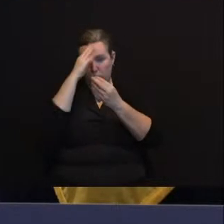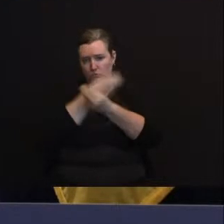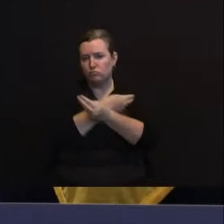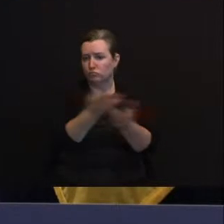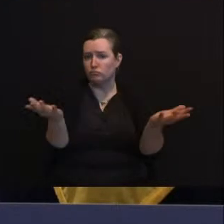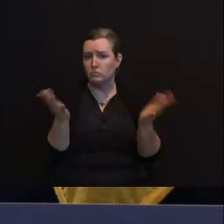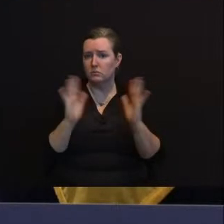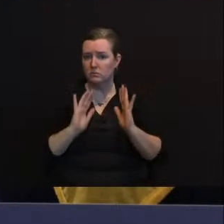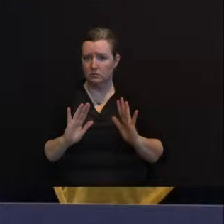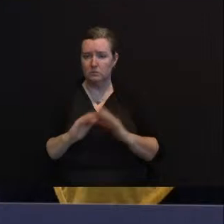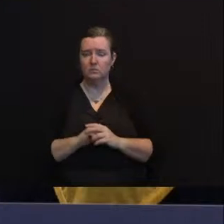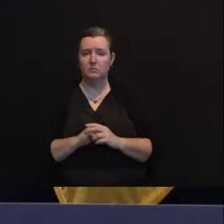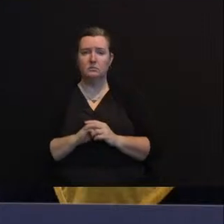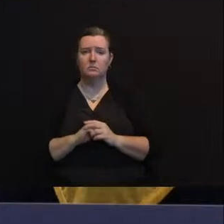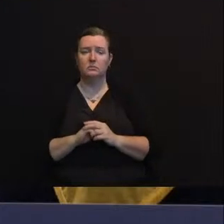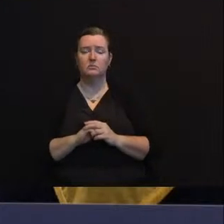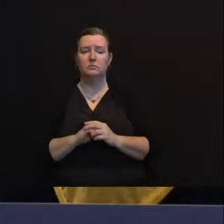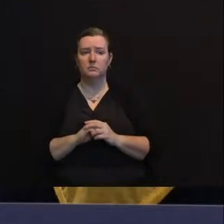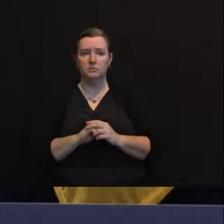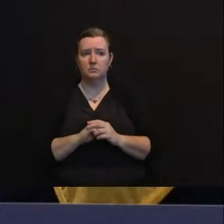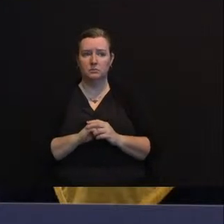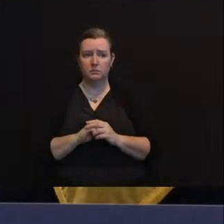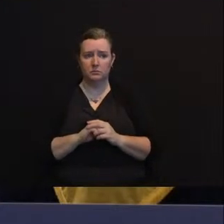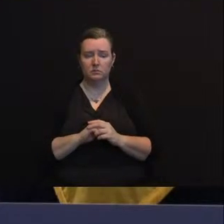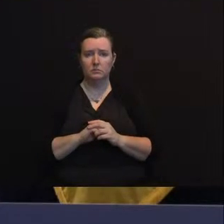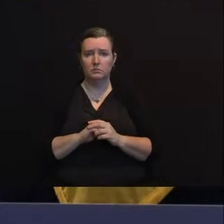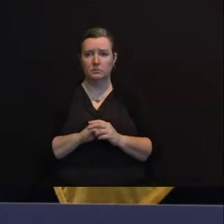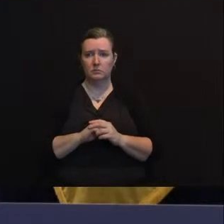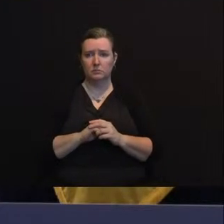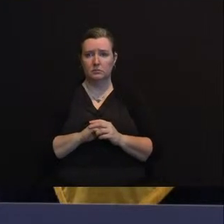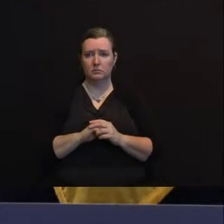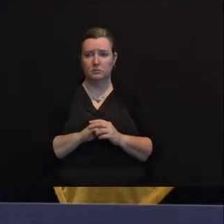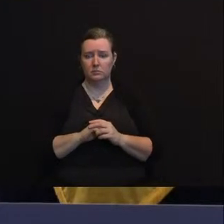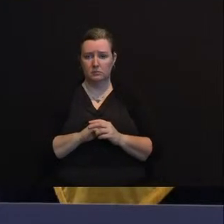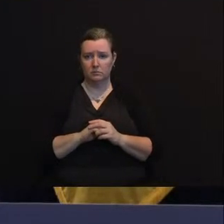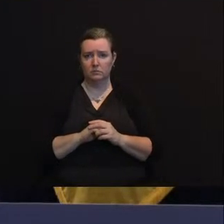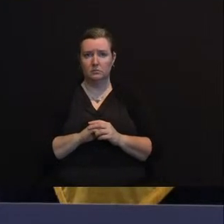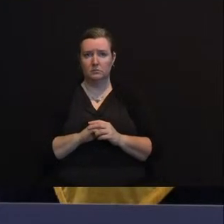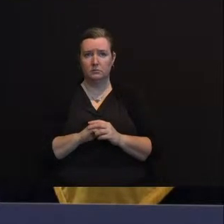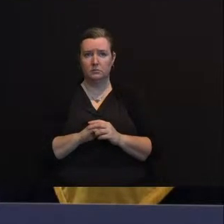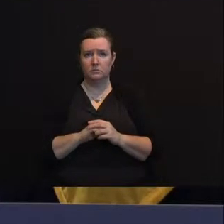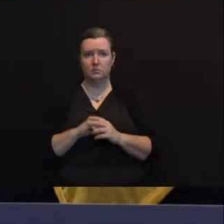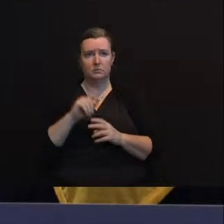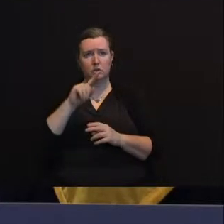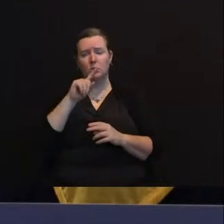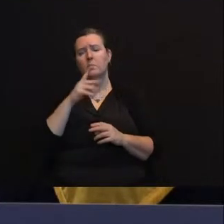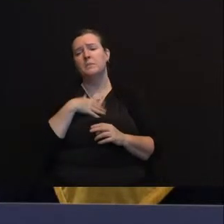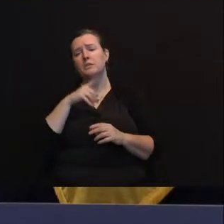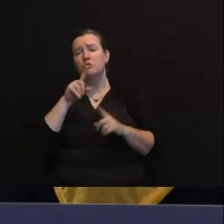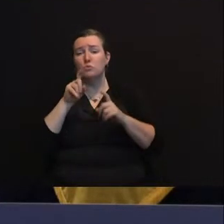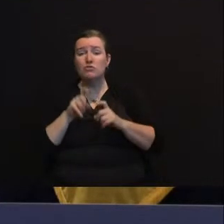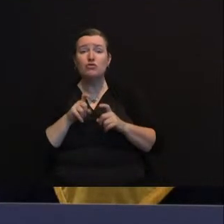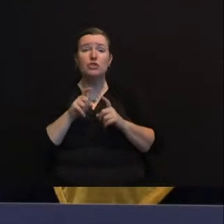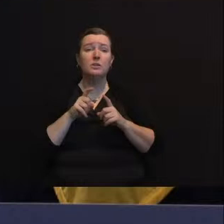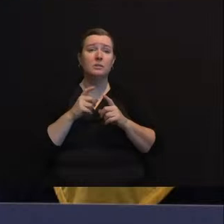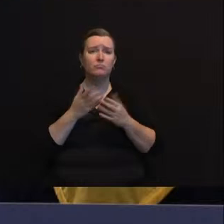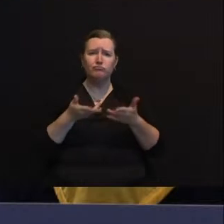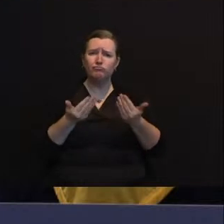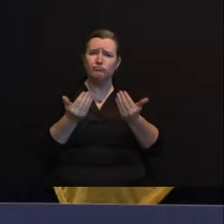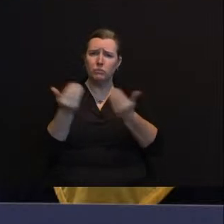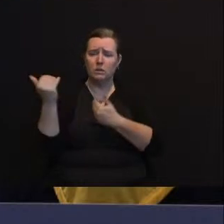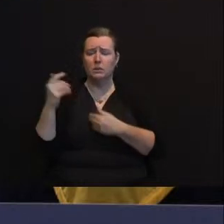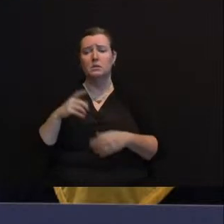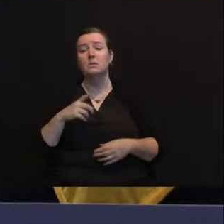could help us out, we're a little bit backed up on the scheduling front, so we'll buzz through. Dustin, we'll start with you. Good afternoon. Good